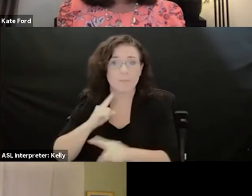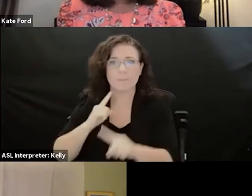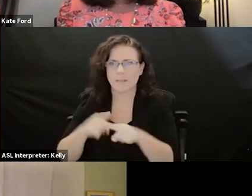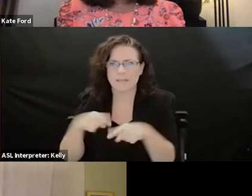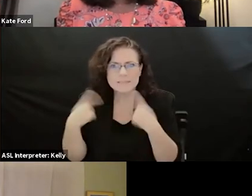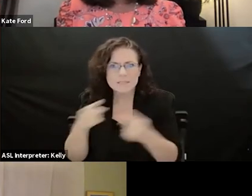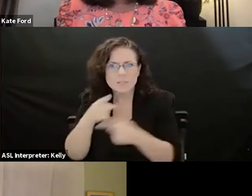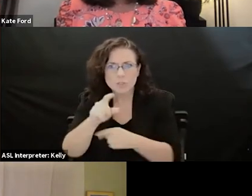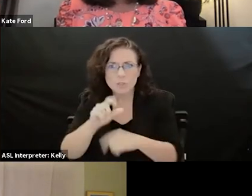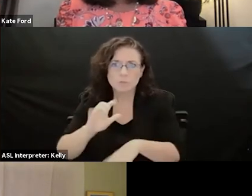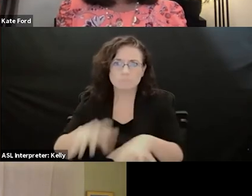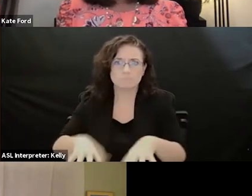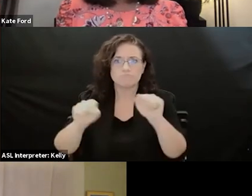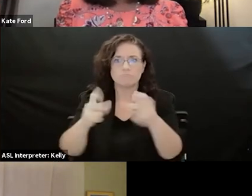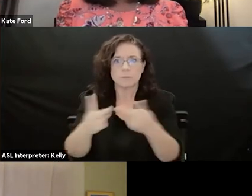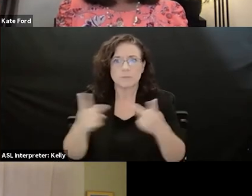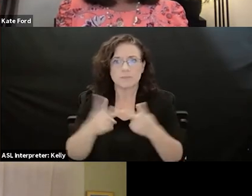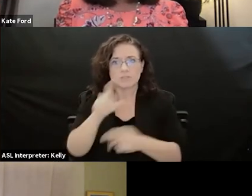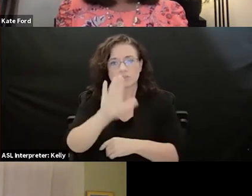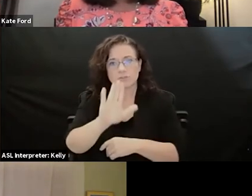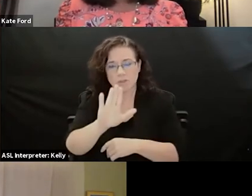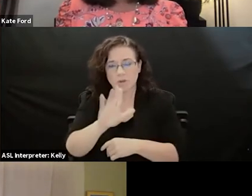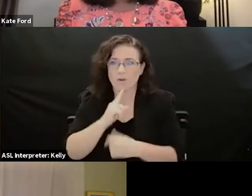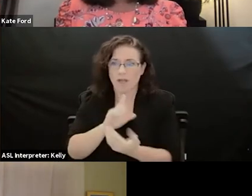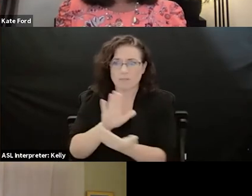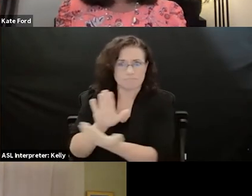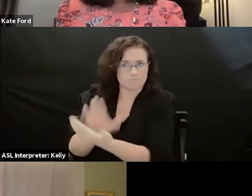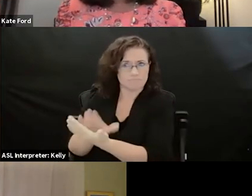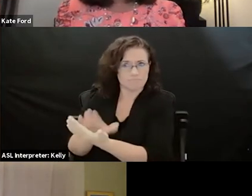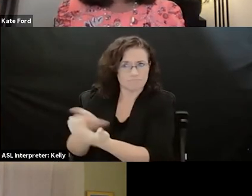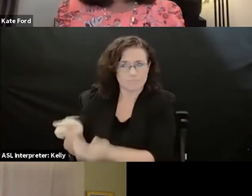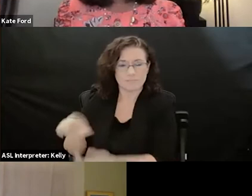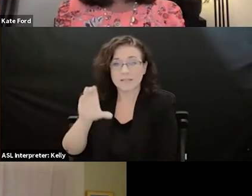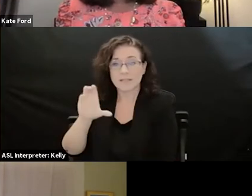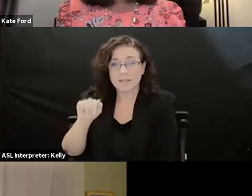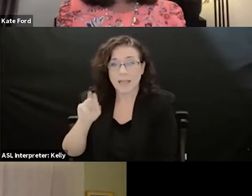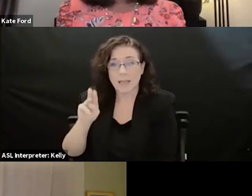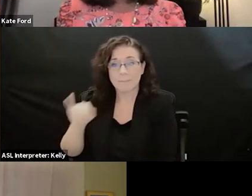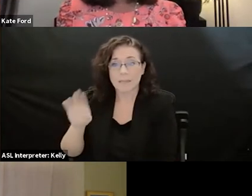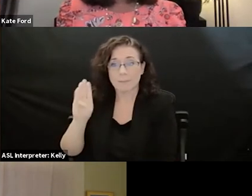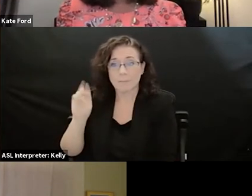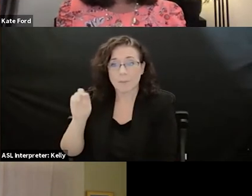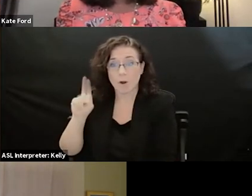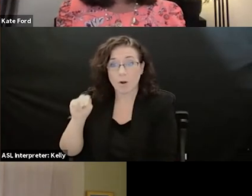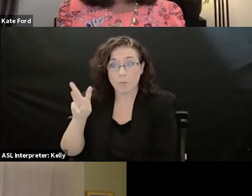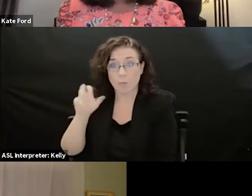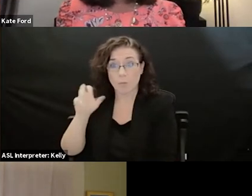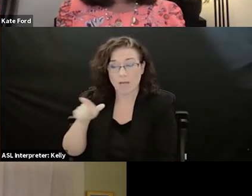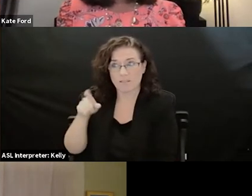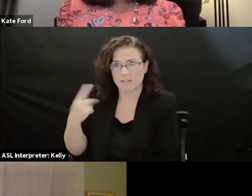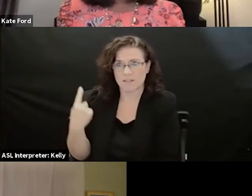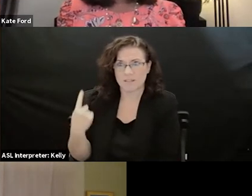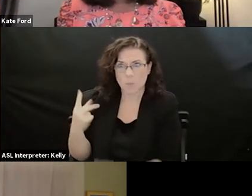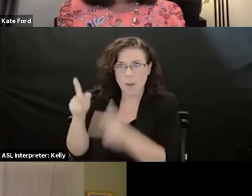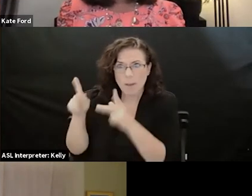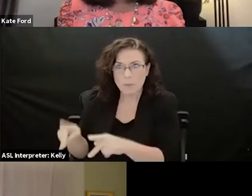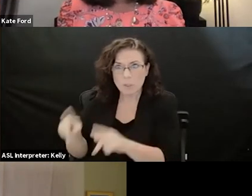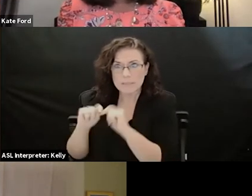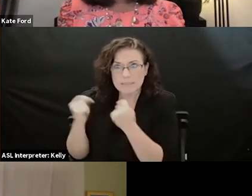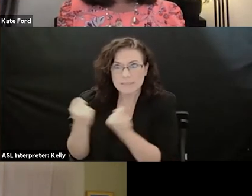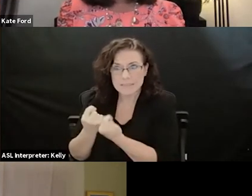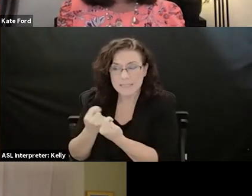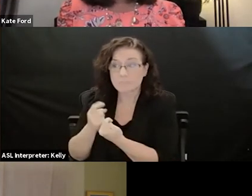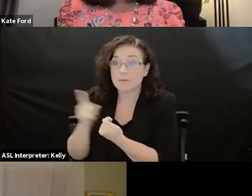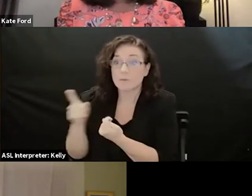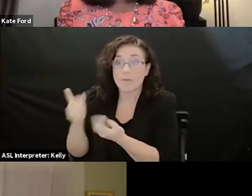uh superintendent maldonado and kudos to cami barnwell the fact that it's a one-person team of a budget of 160 million